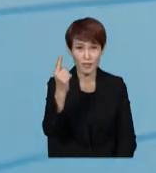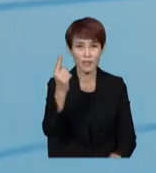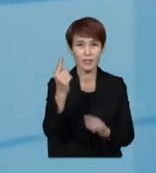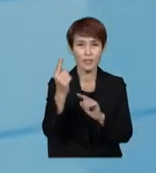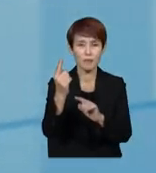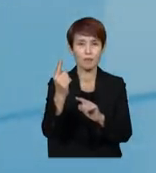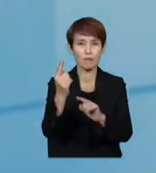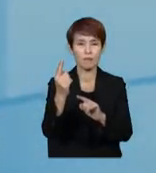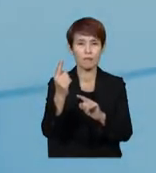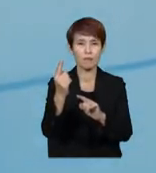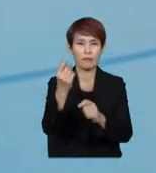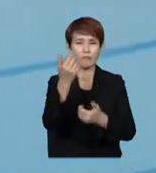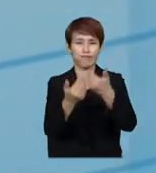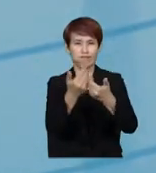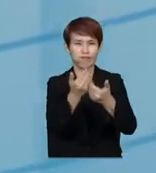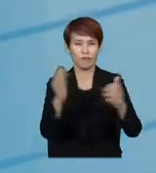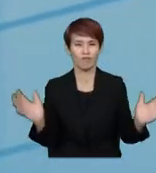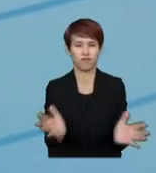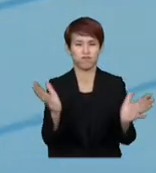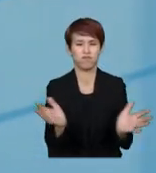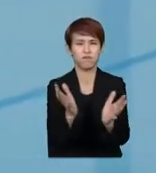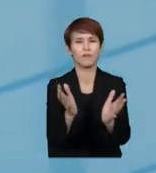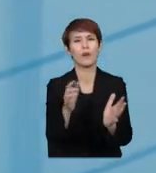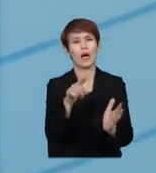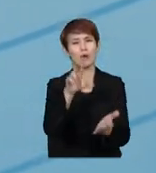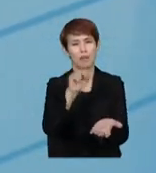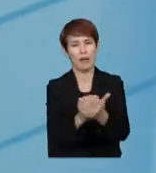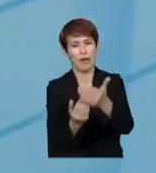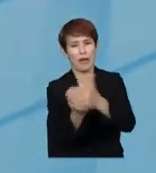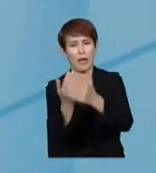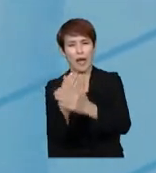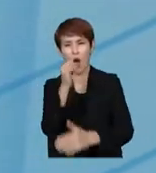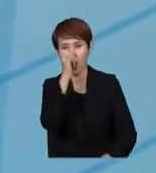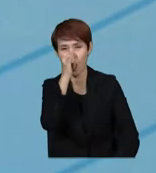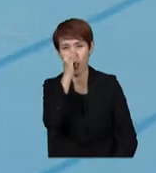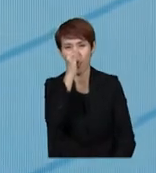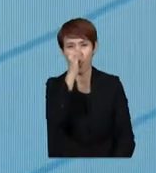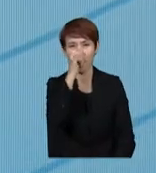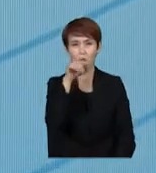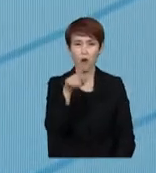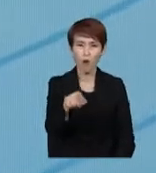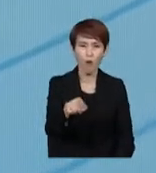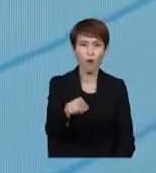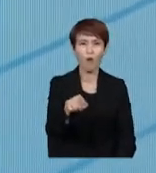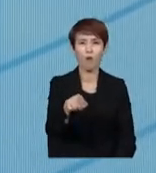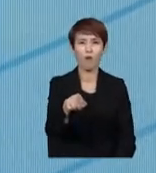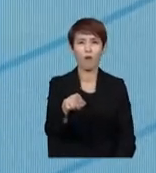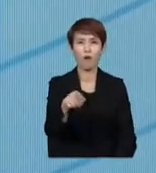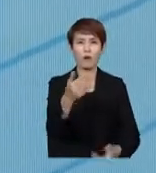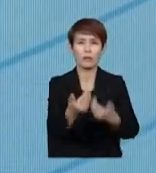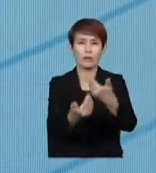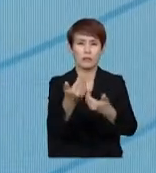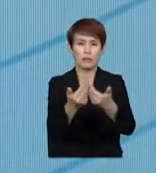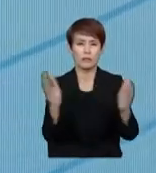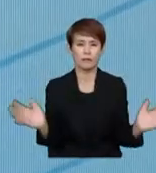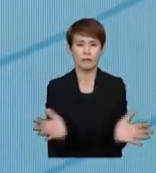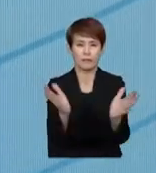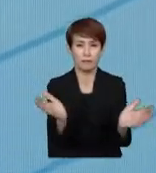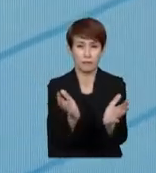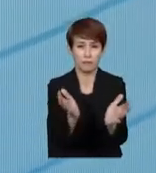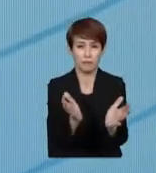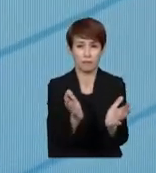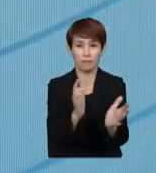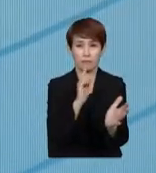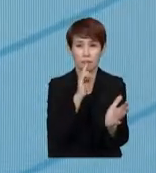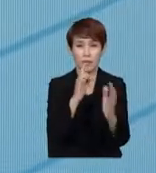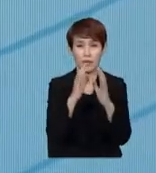which doesn't observe the boundaries I was trying to make plausible to you earlier in my remarks. But that's not social media